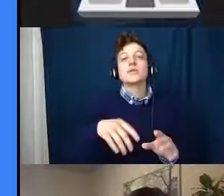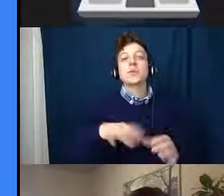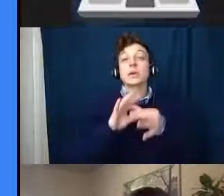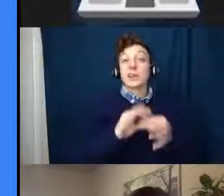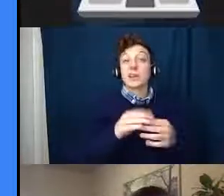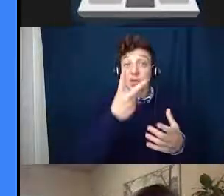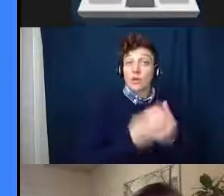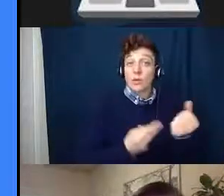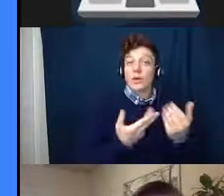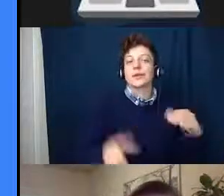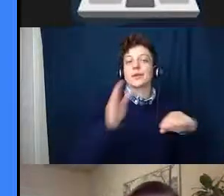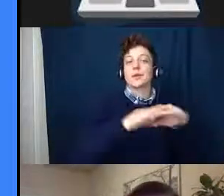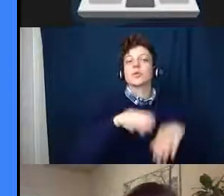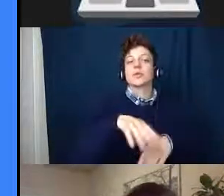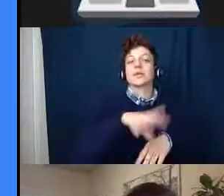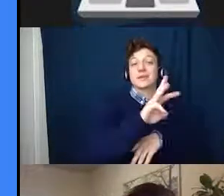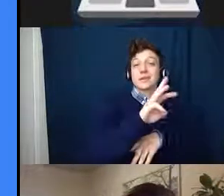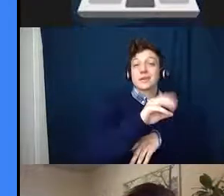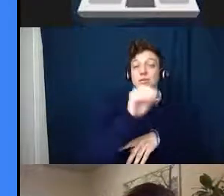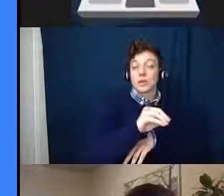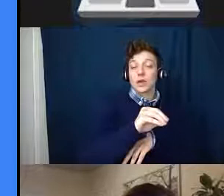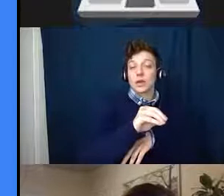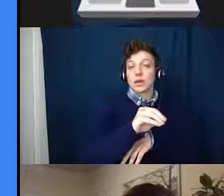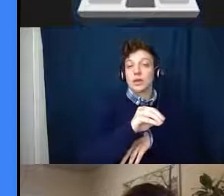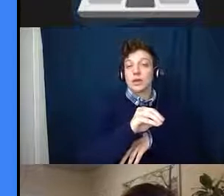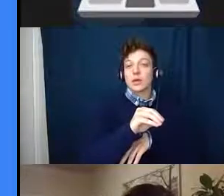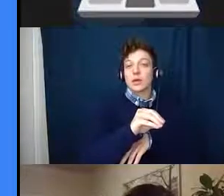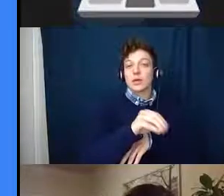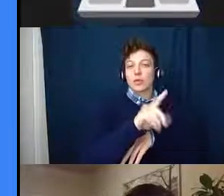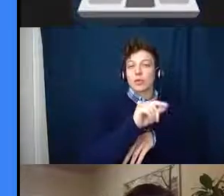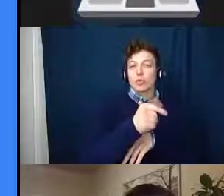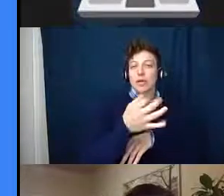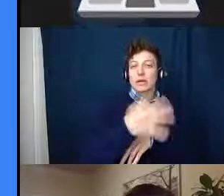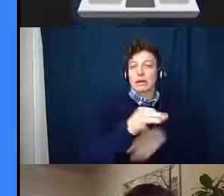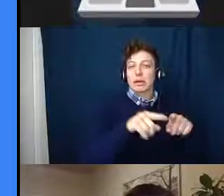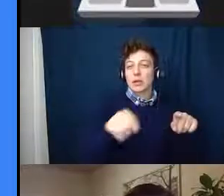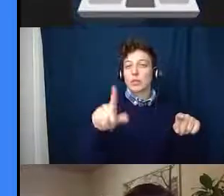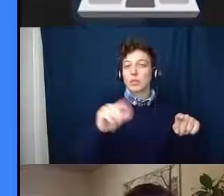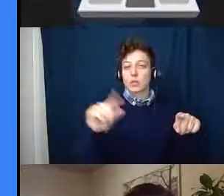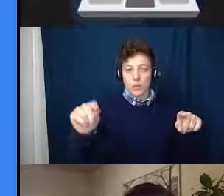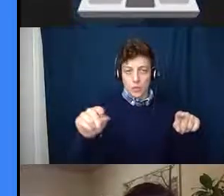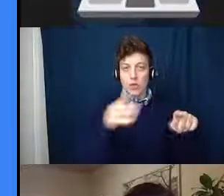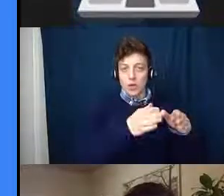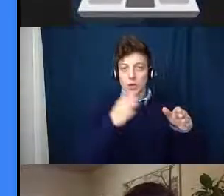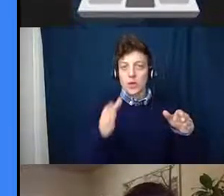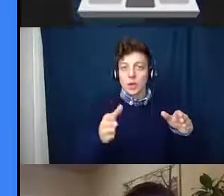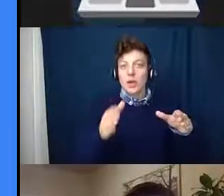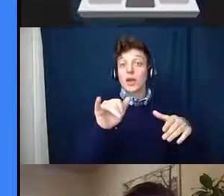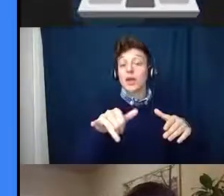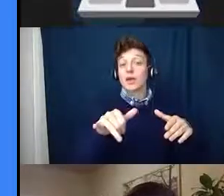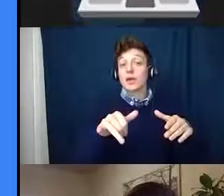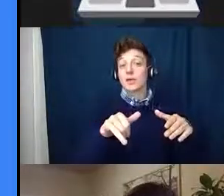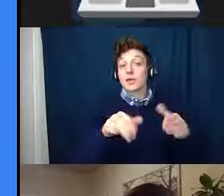from 6% by 6% from 2019 to 2020. And that's accounting for